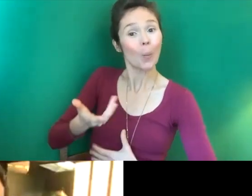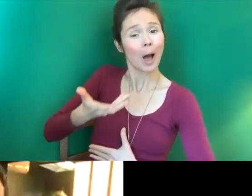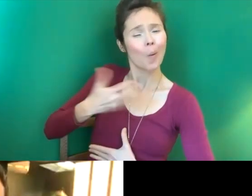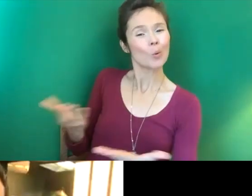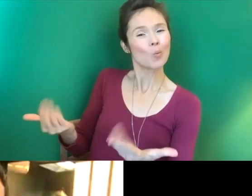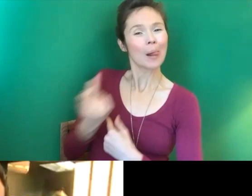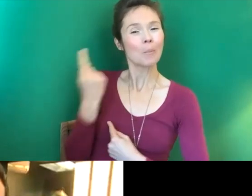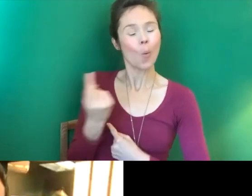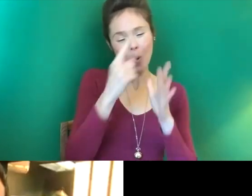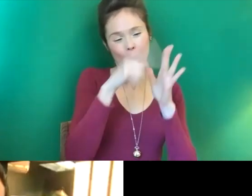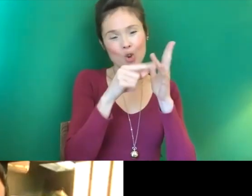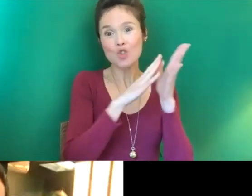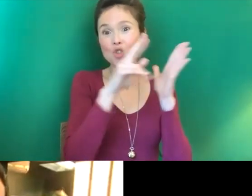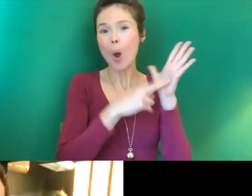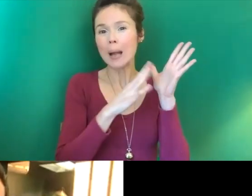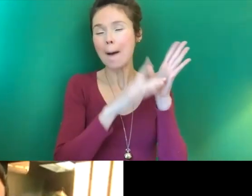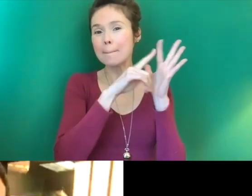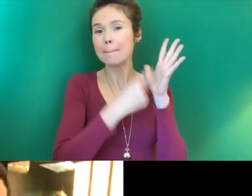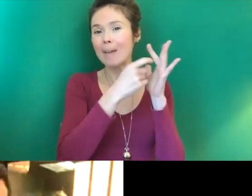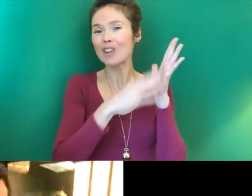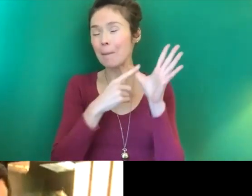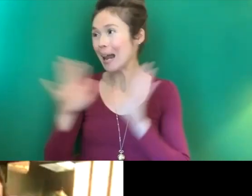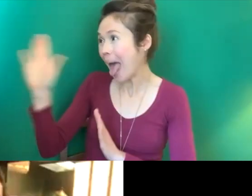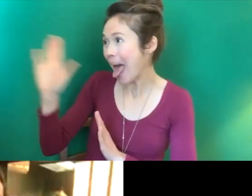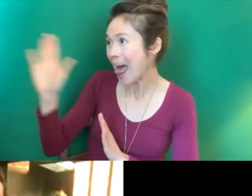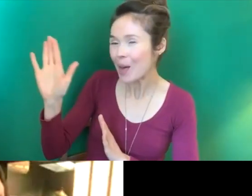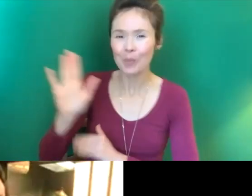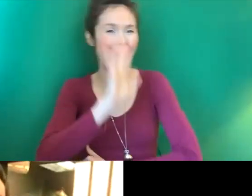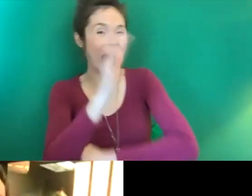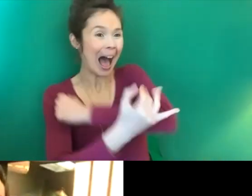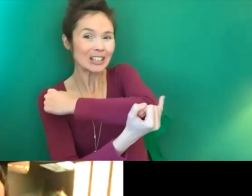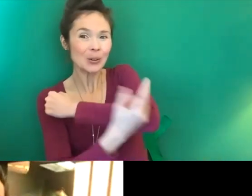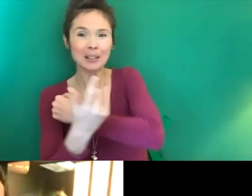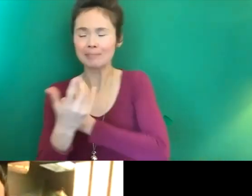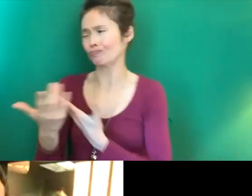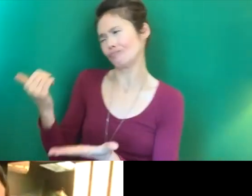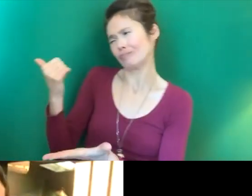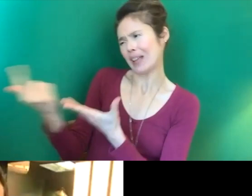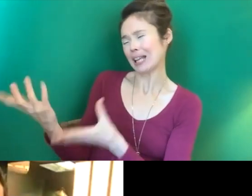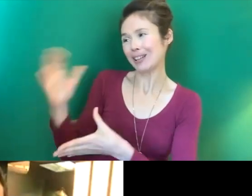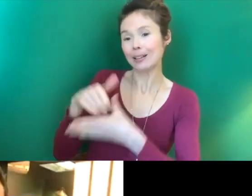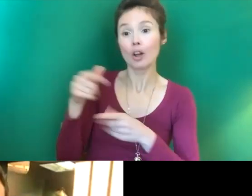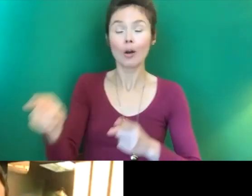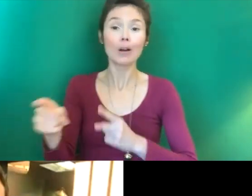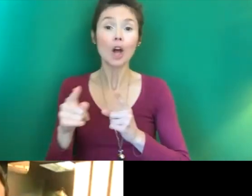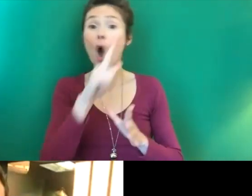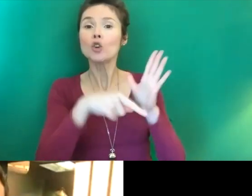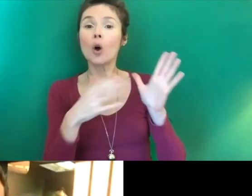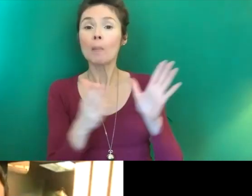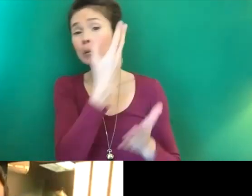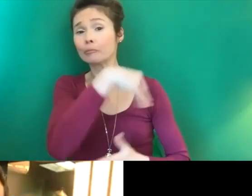Zoom. Hi, John. It's hey, see you, John. Great to have you. John has decided to go with a scarf